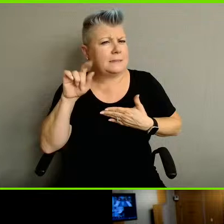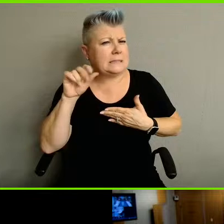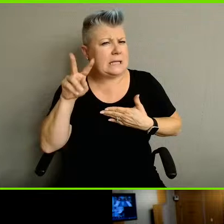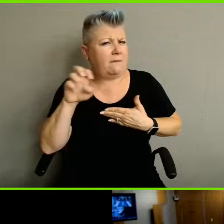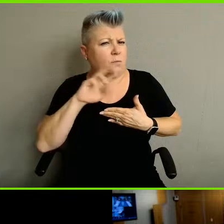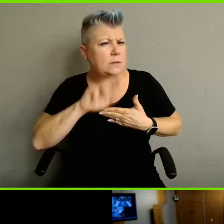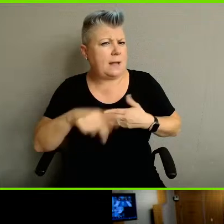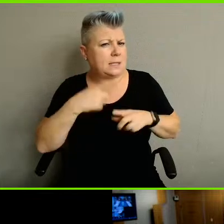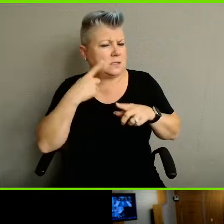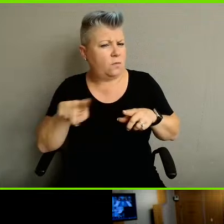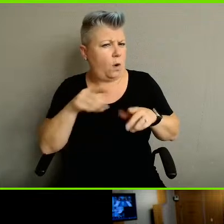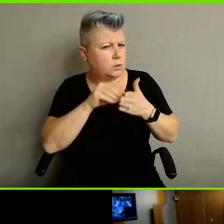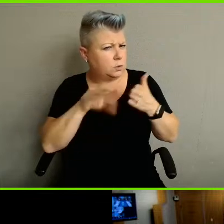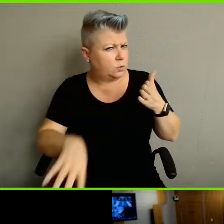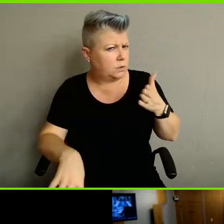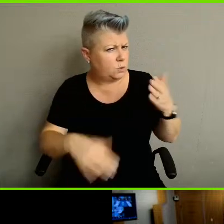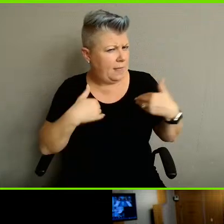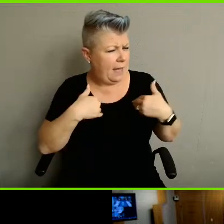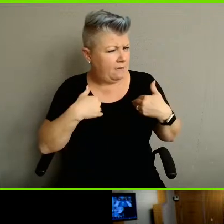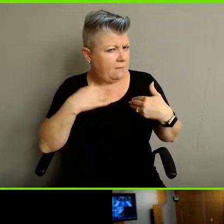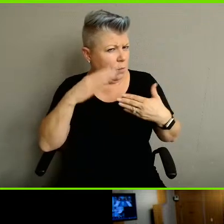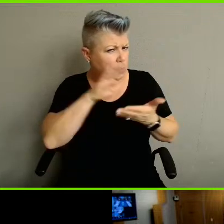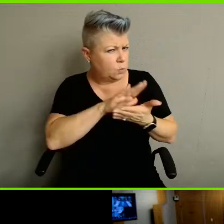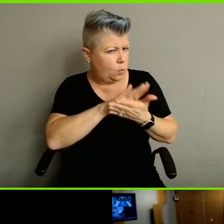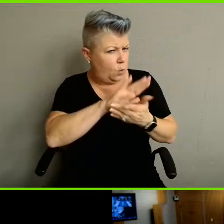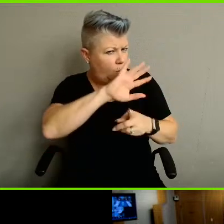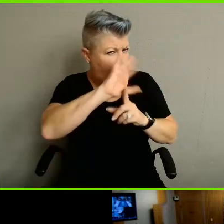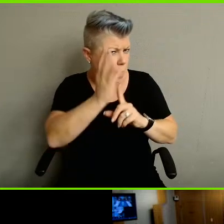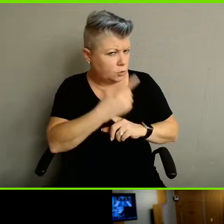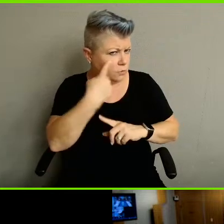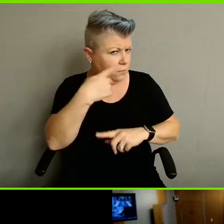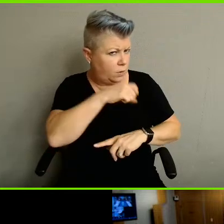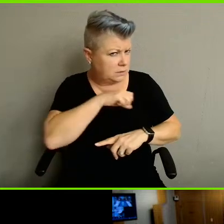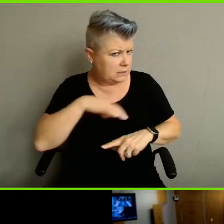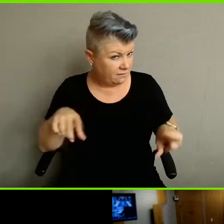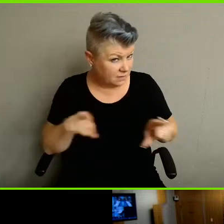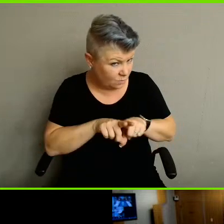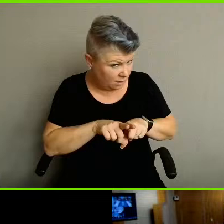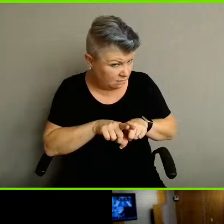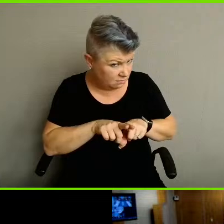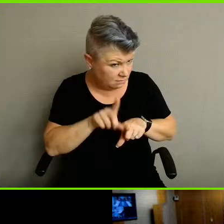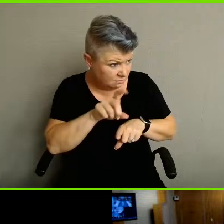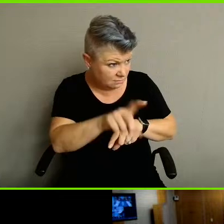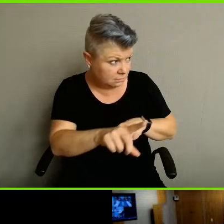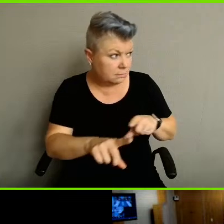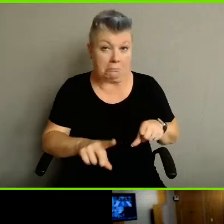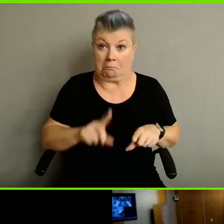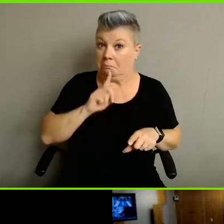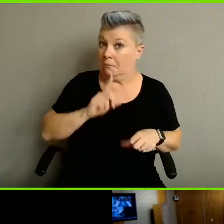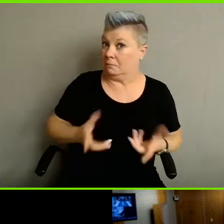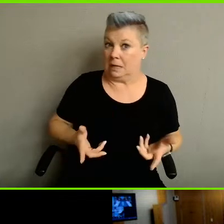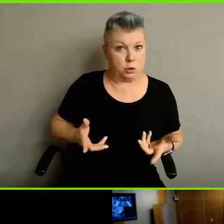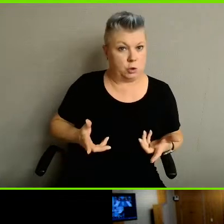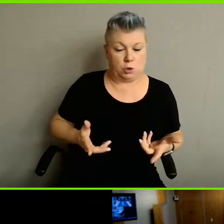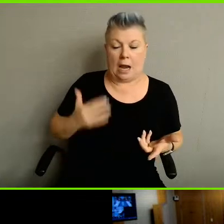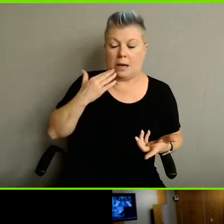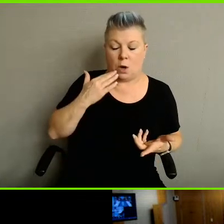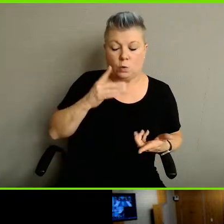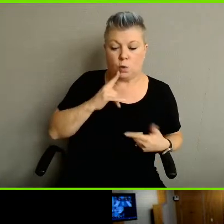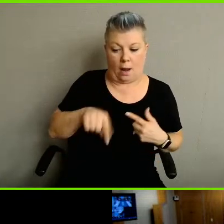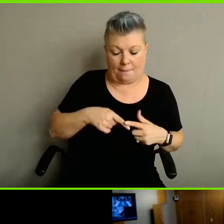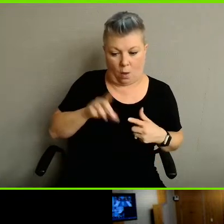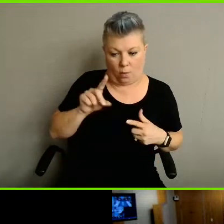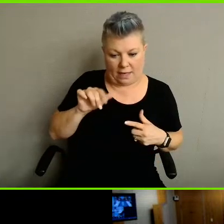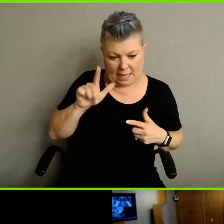prescriptive responses for school culture for staff as well? Not sure, but I do know, like, when you're talking about the data